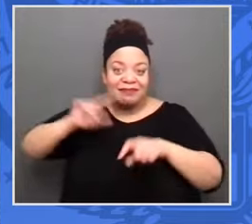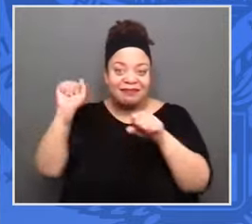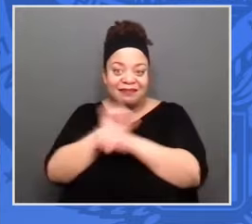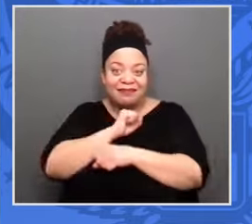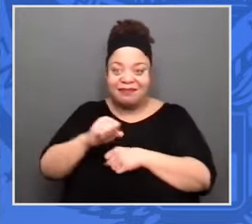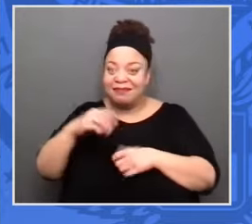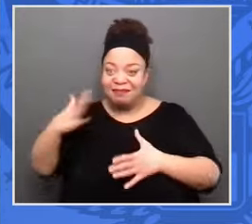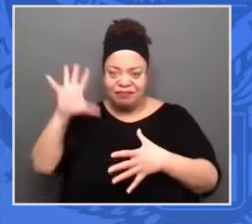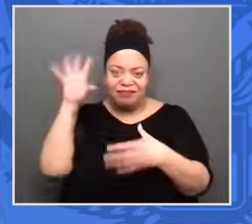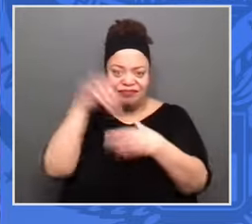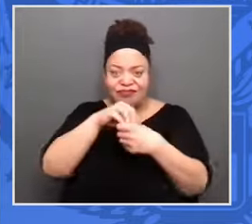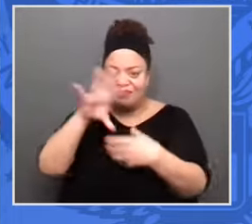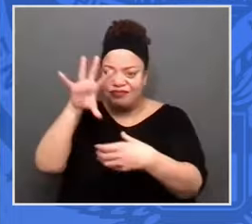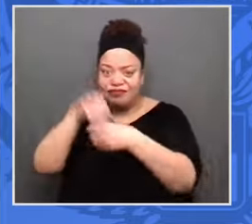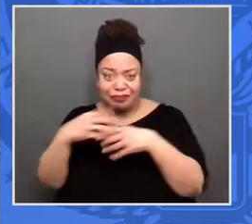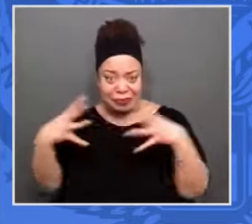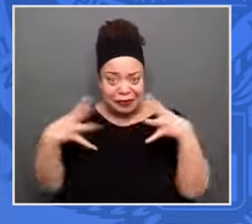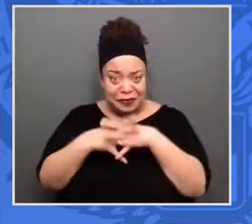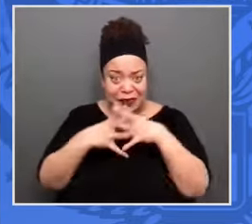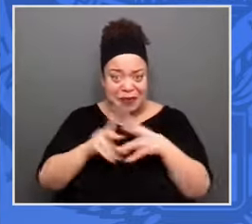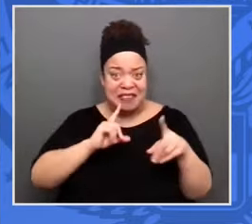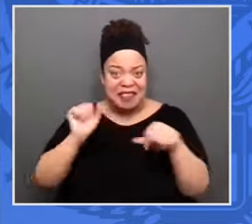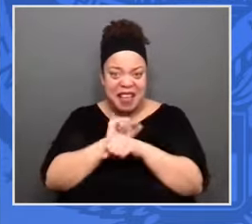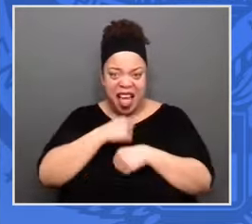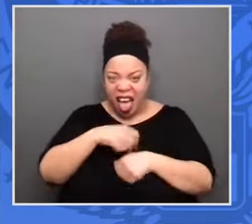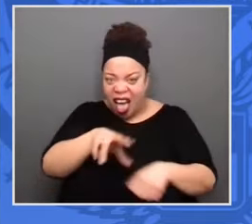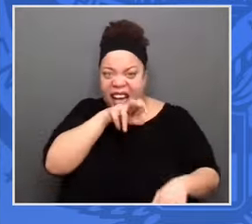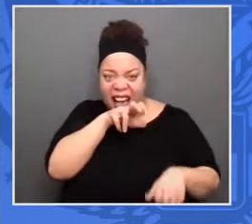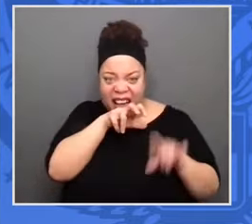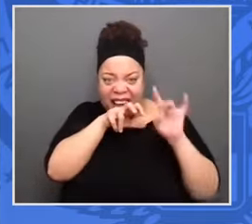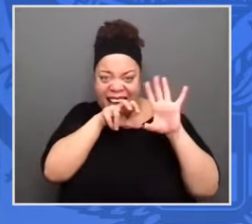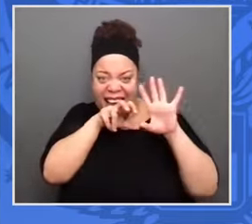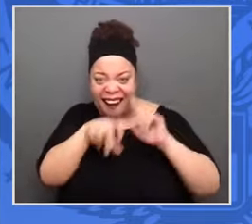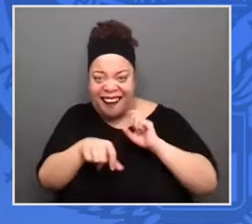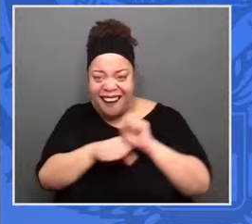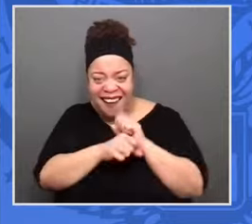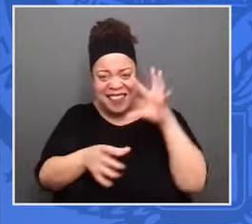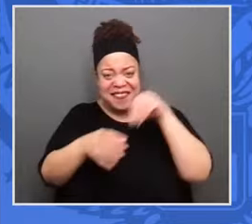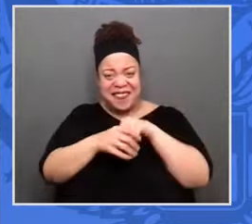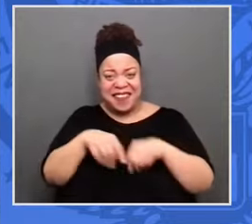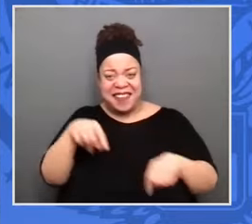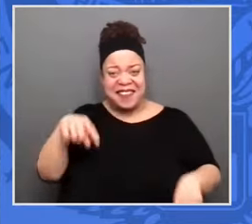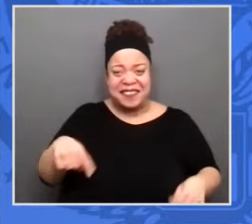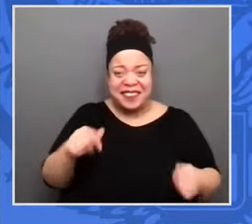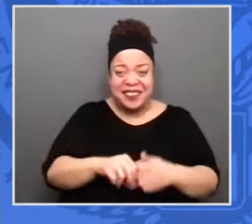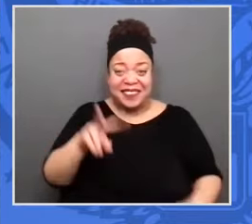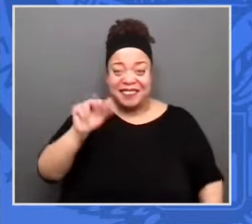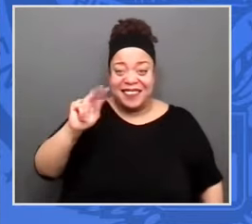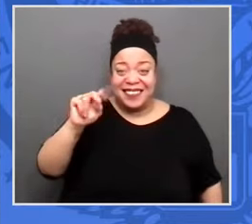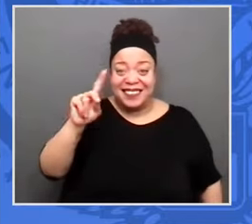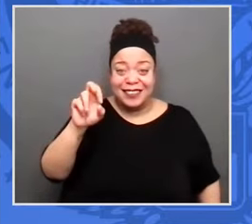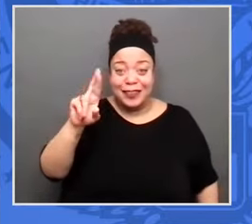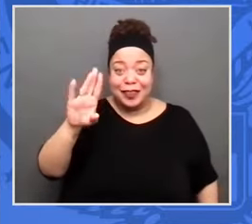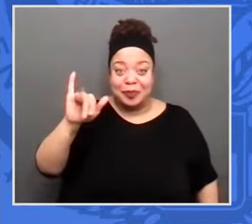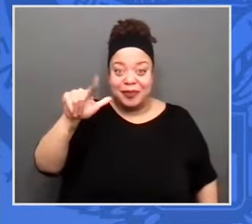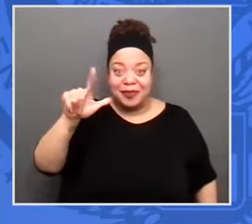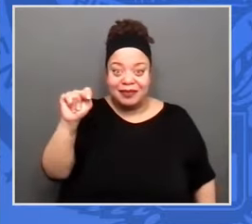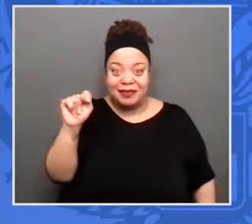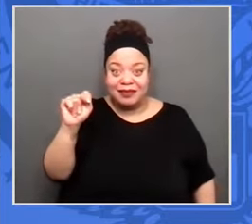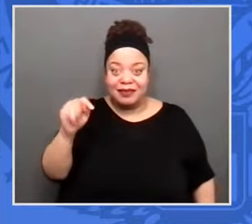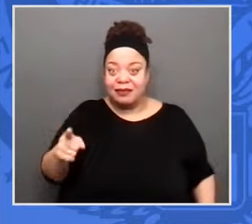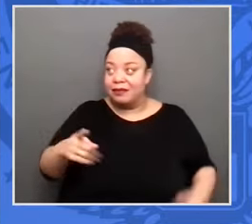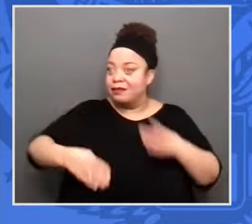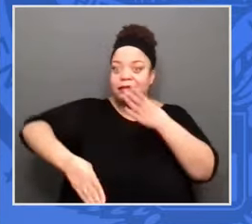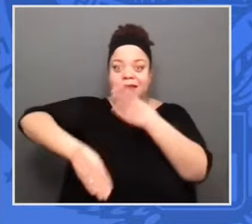team. Sarah Fuller will kick off for Vanderbilt. Ladies and gentlemen, you have witnessed history here at Jerome